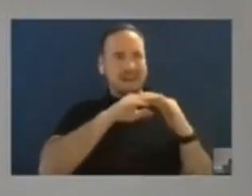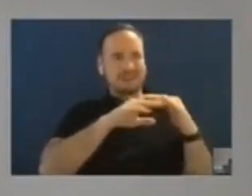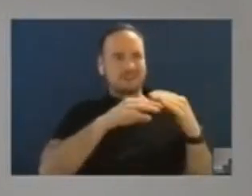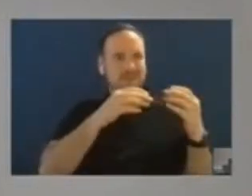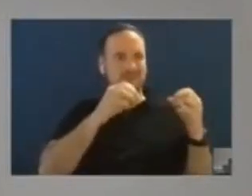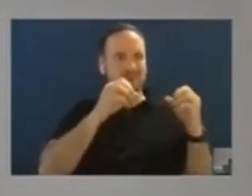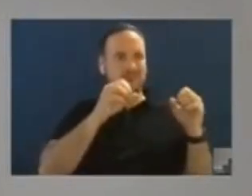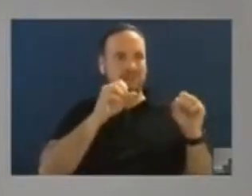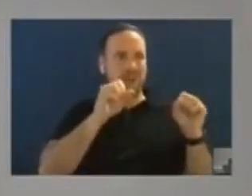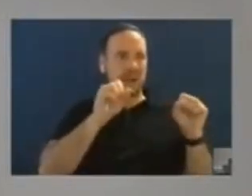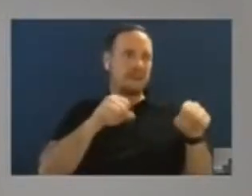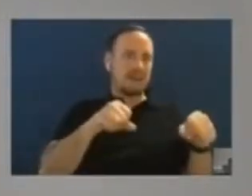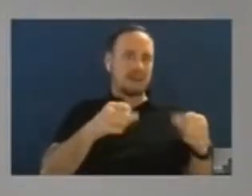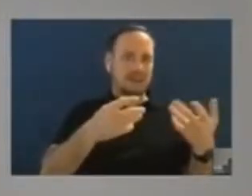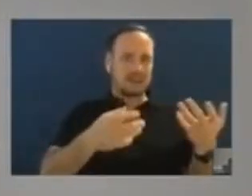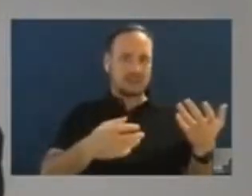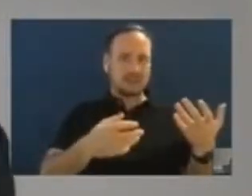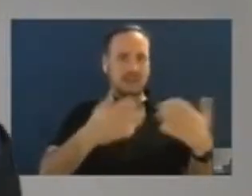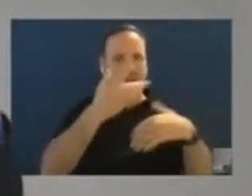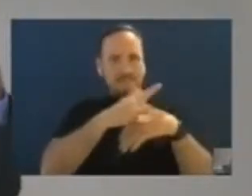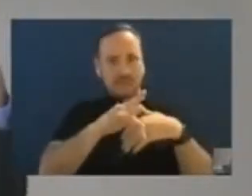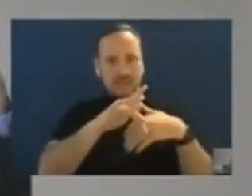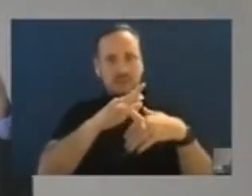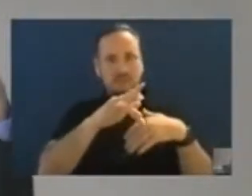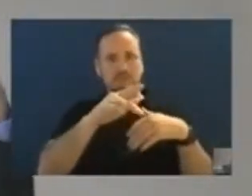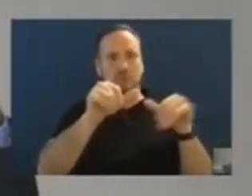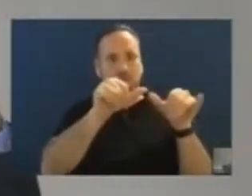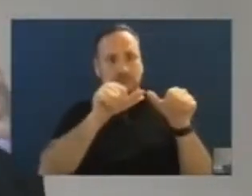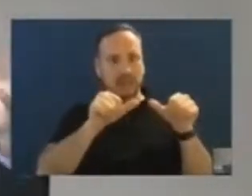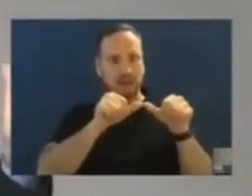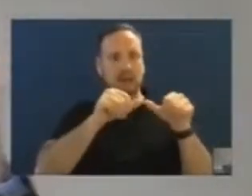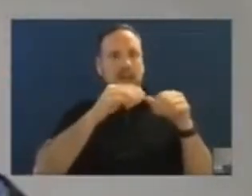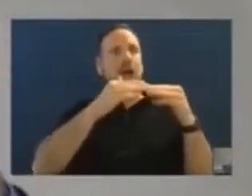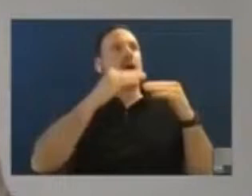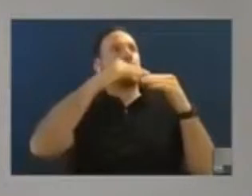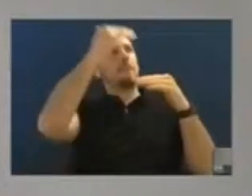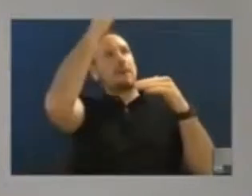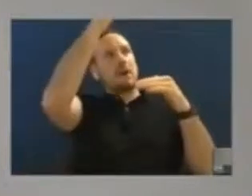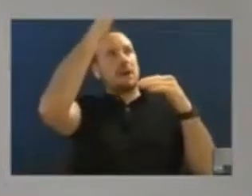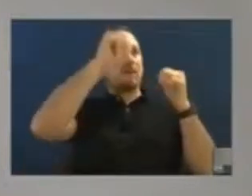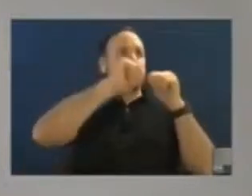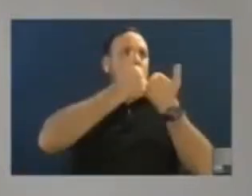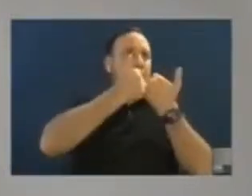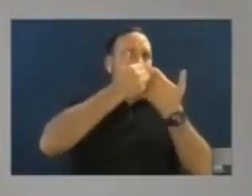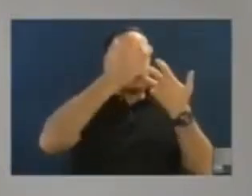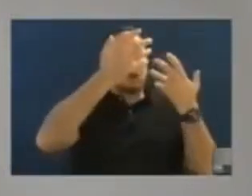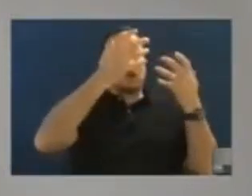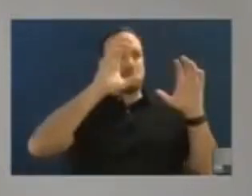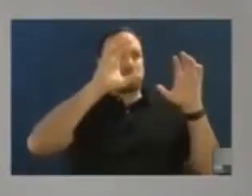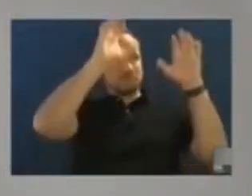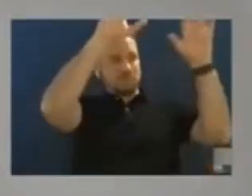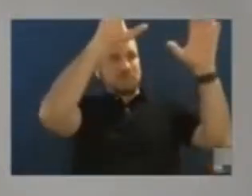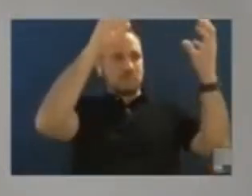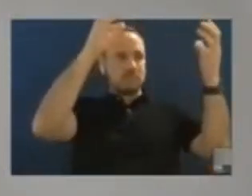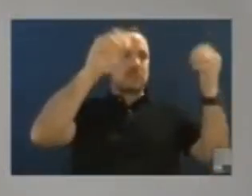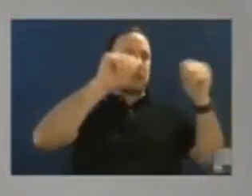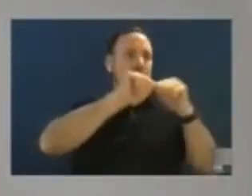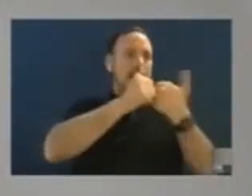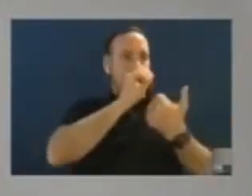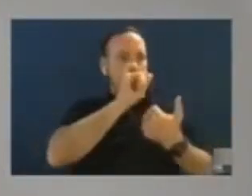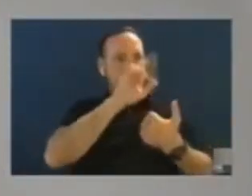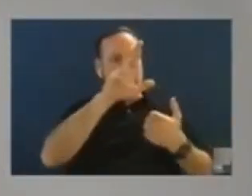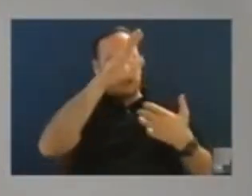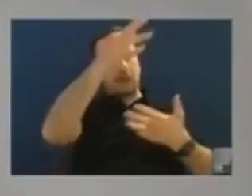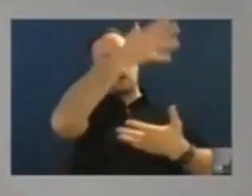available space above the ceiling tiles, and how you get the air into the different classrooms. And from a short